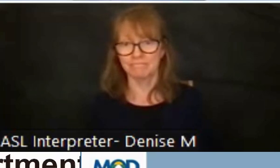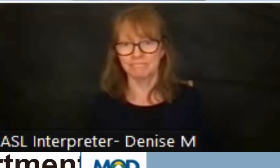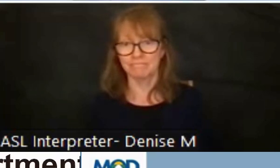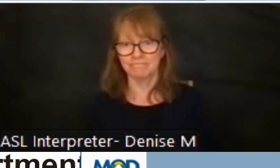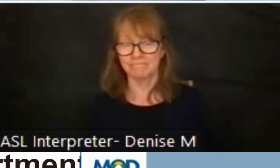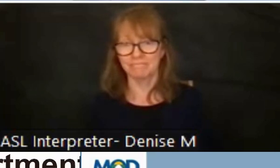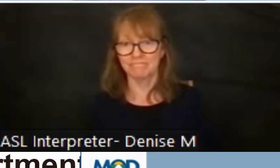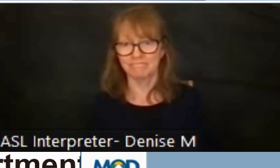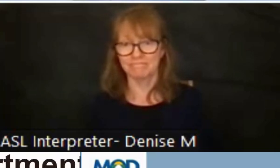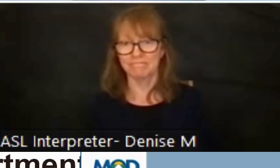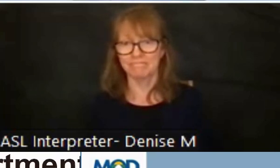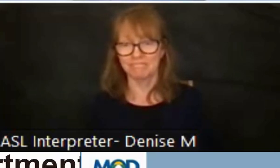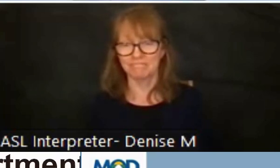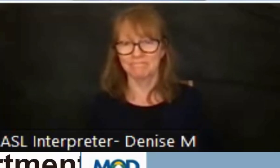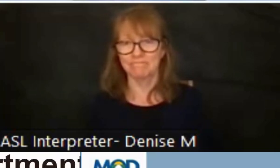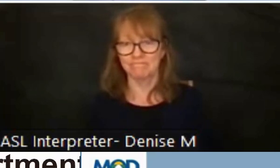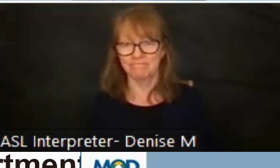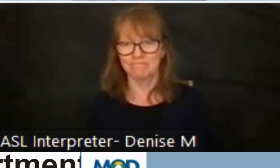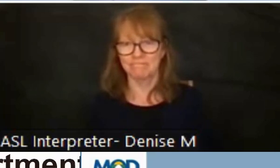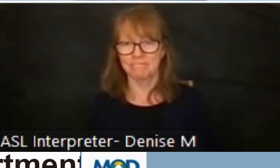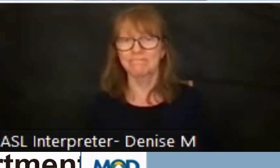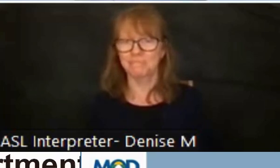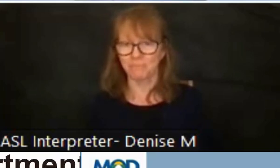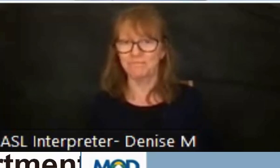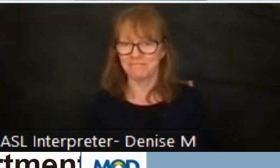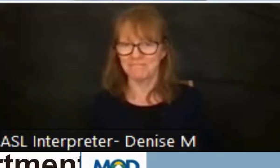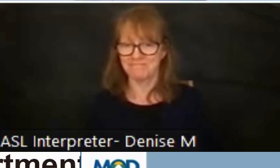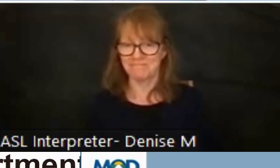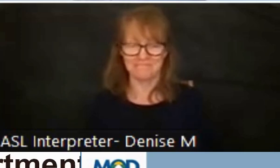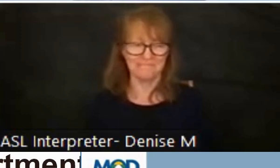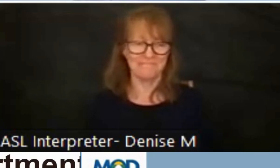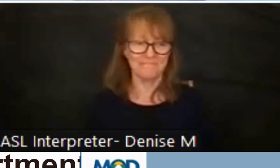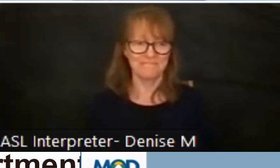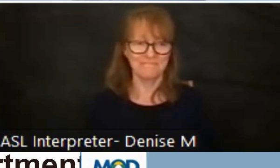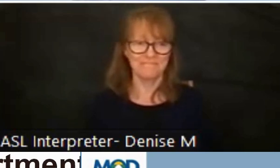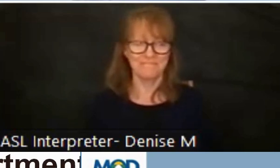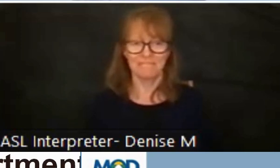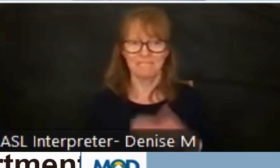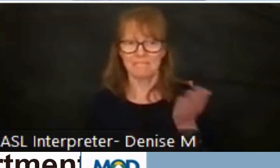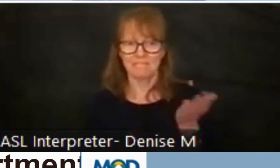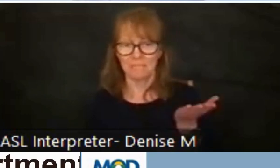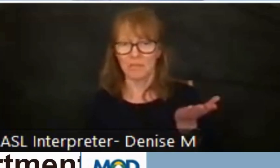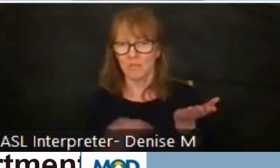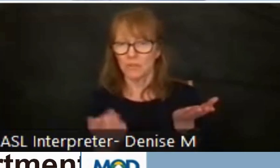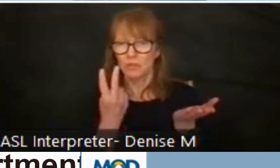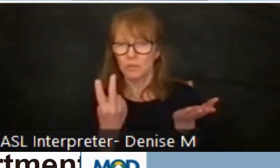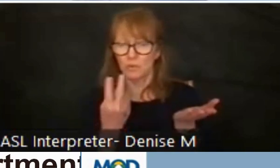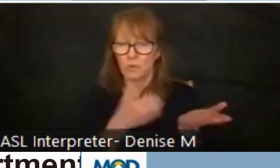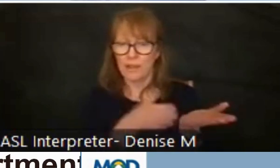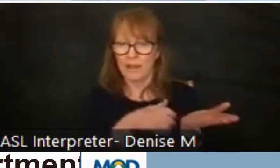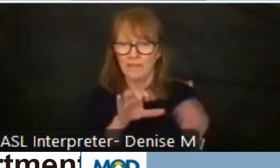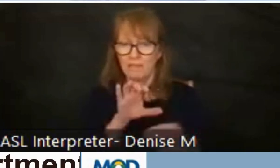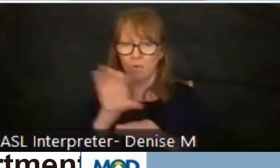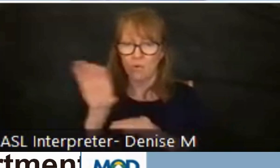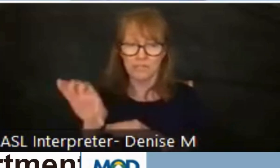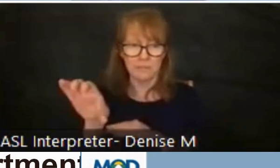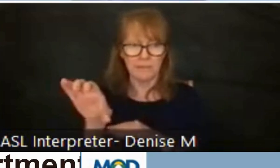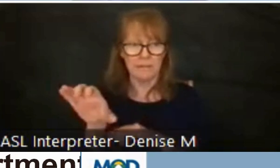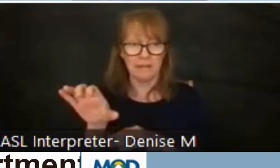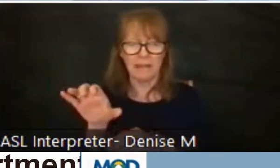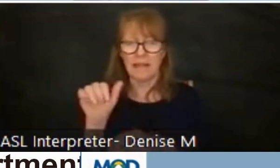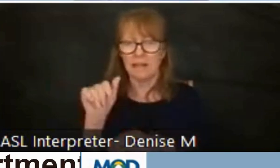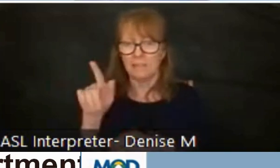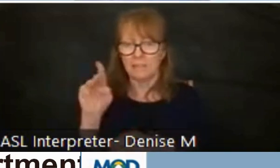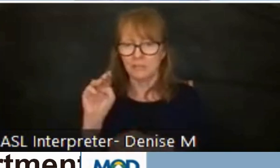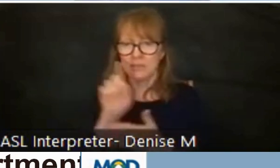please. So here are the two enforcement agencies at which people can file an administrative discrimination